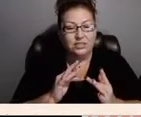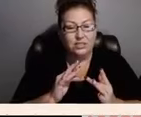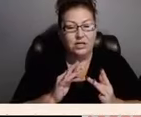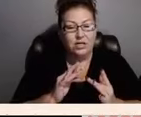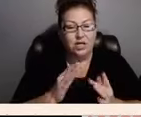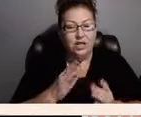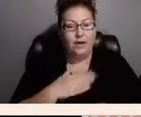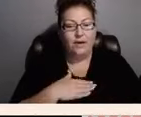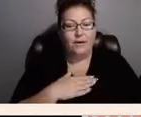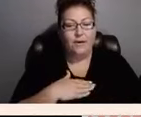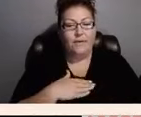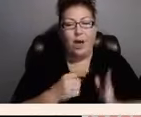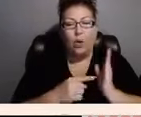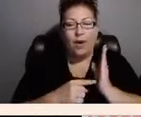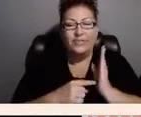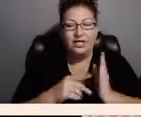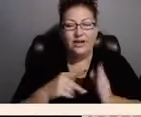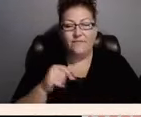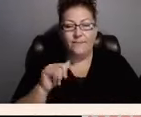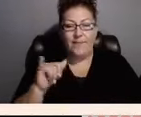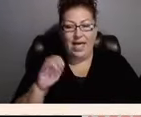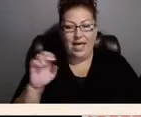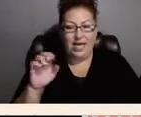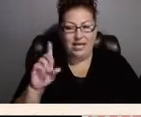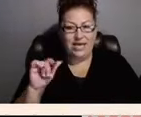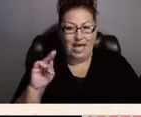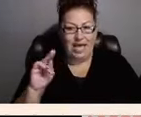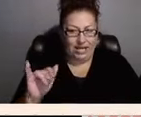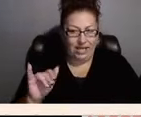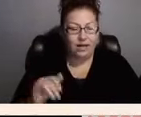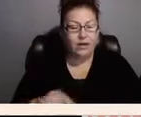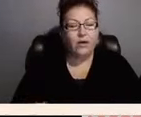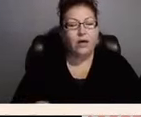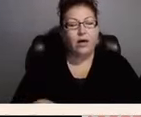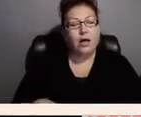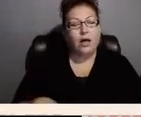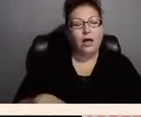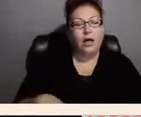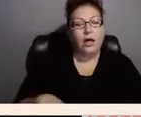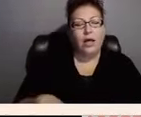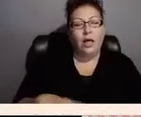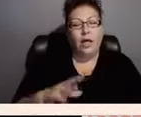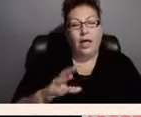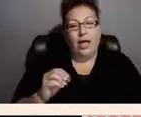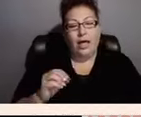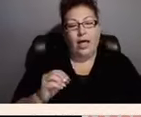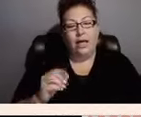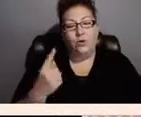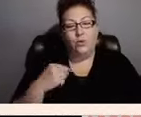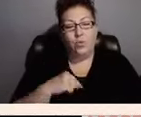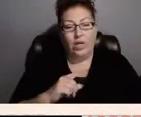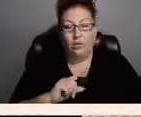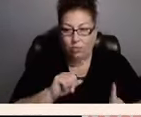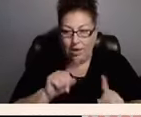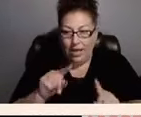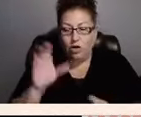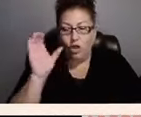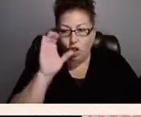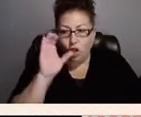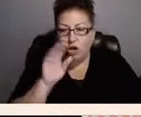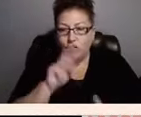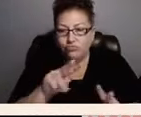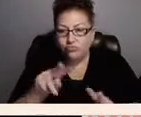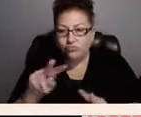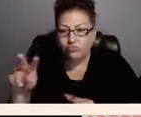representative payee, which is Danny. And basically, we went out and we looked at a lot